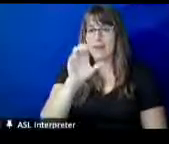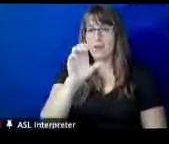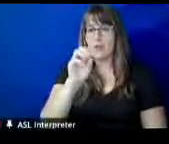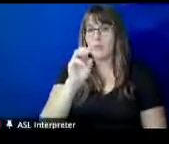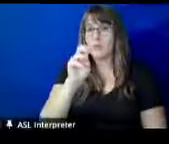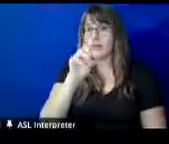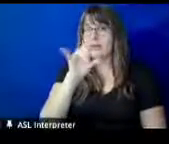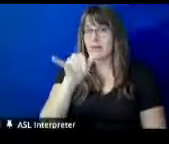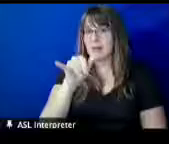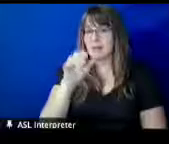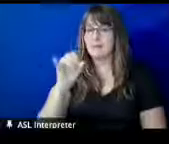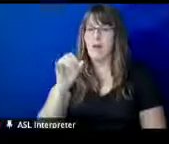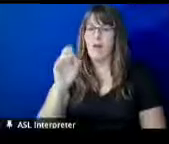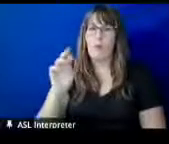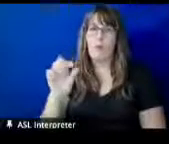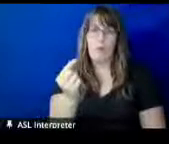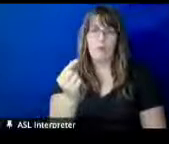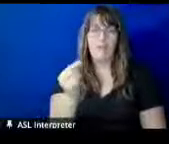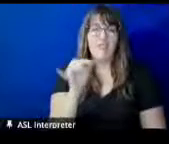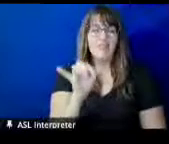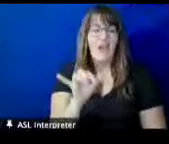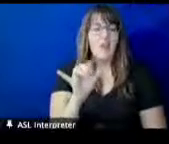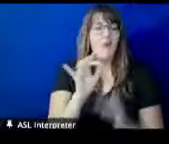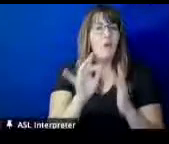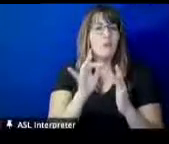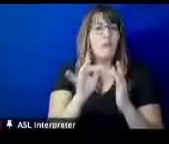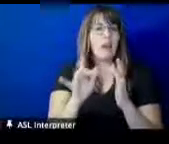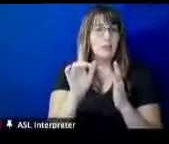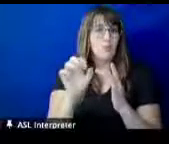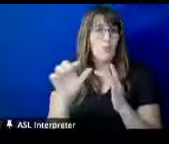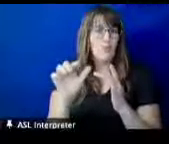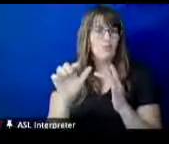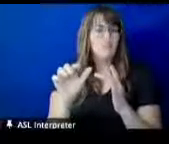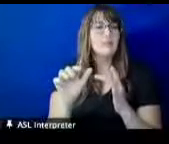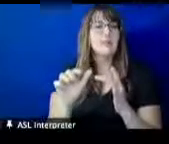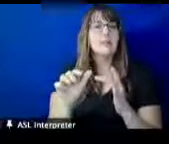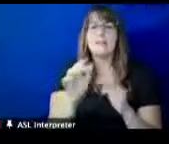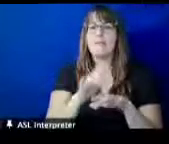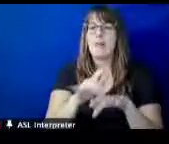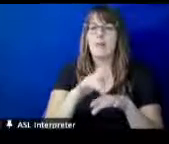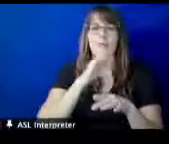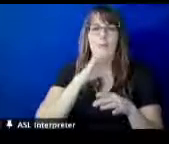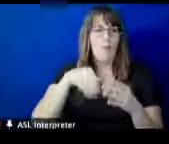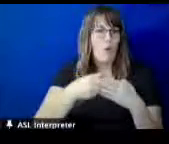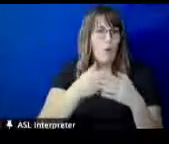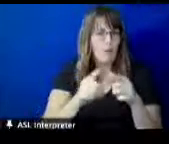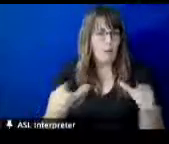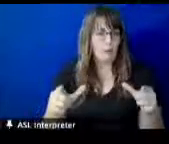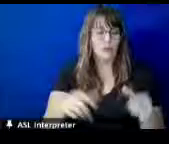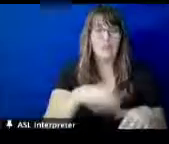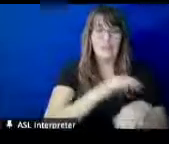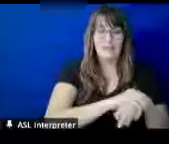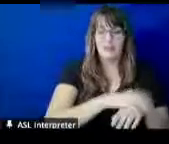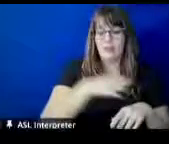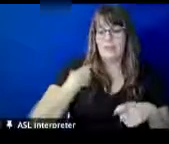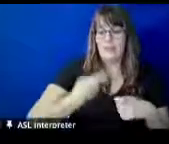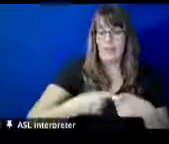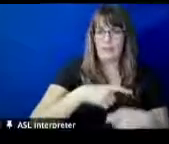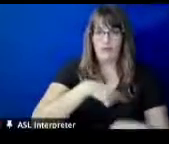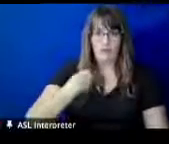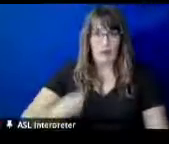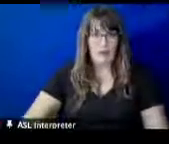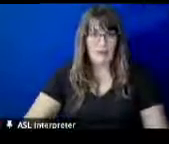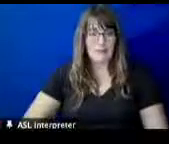drawmycacommunity.org. This online tool is available in English, Spanish, Simplified Chinese, Traditional